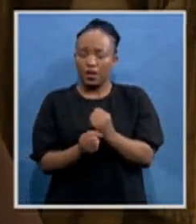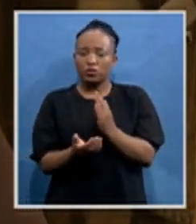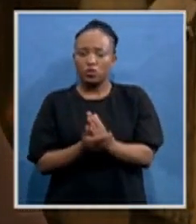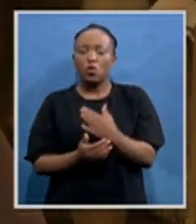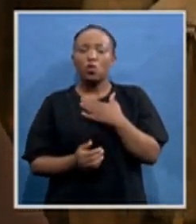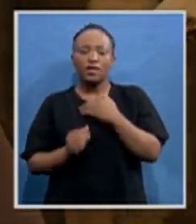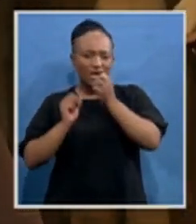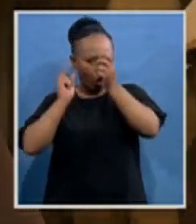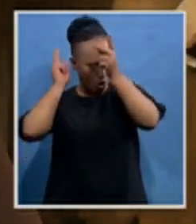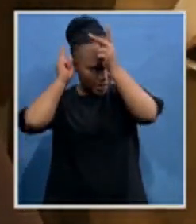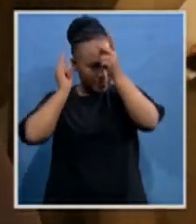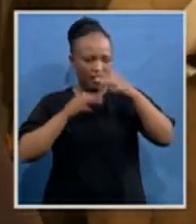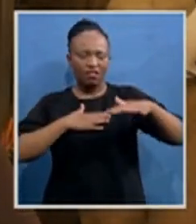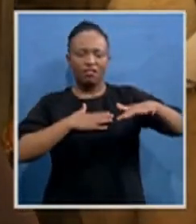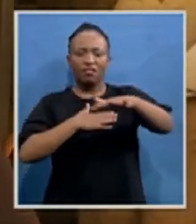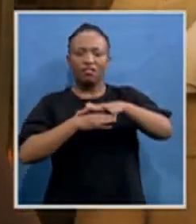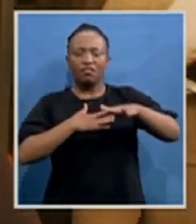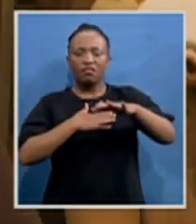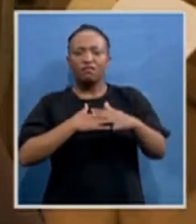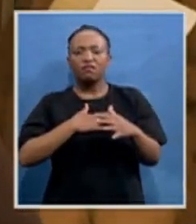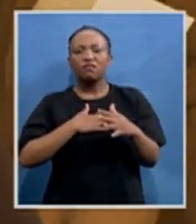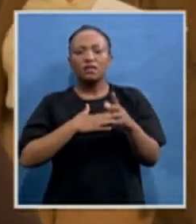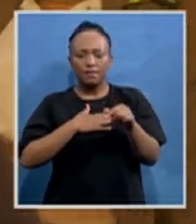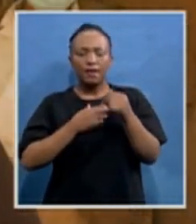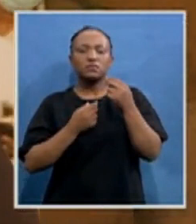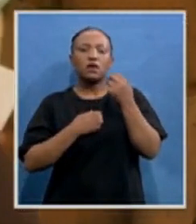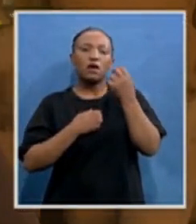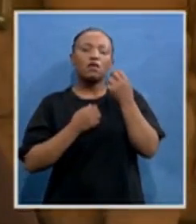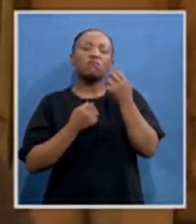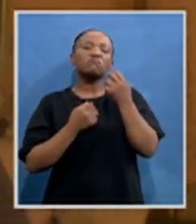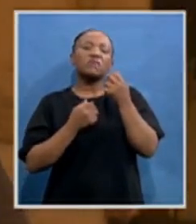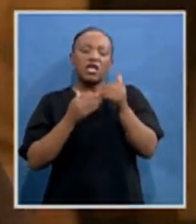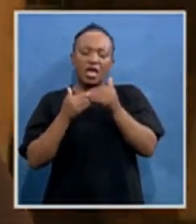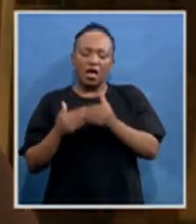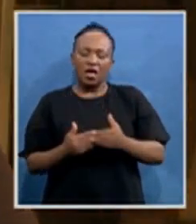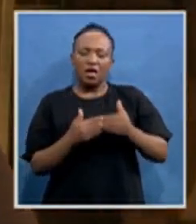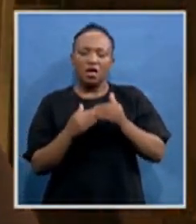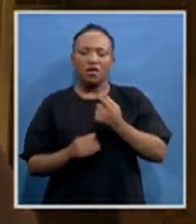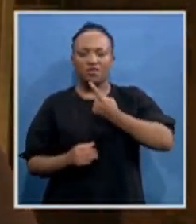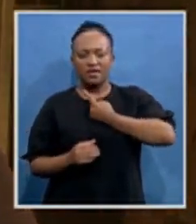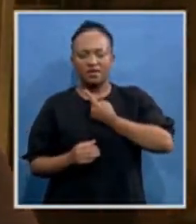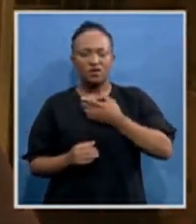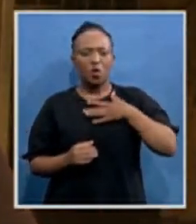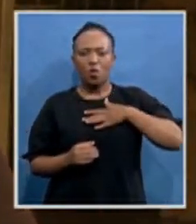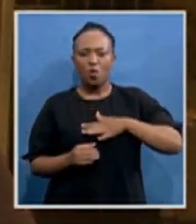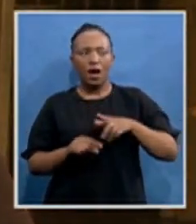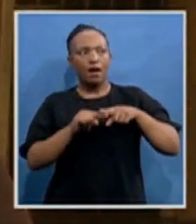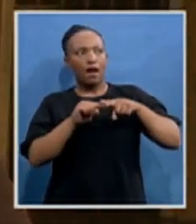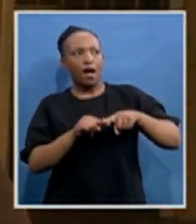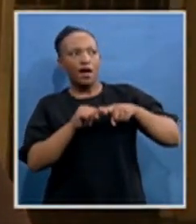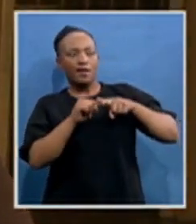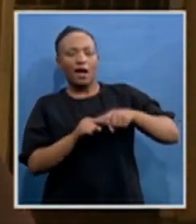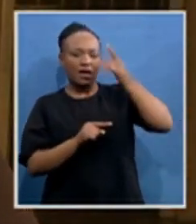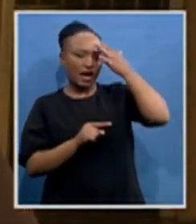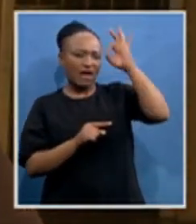better word, look after itself, so that it doesn't rely on the state to do just that. So as you said, it